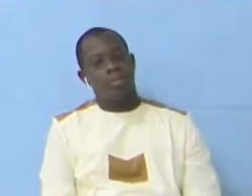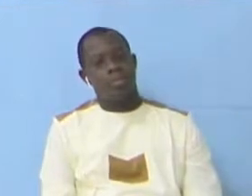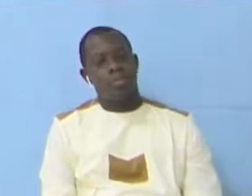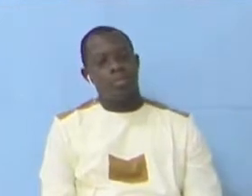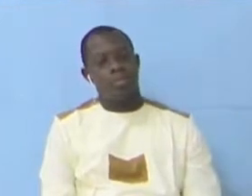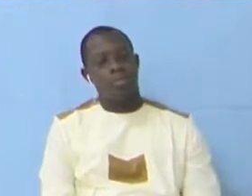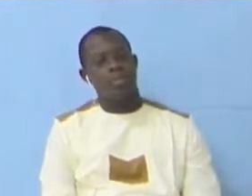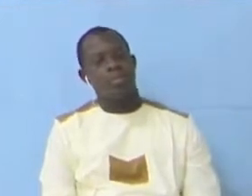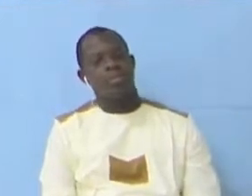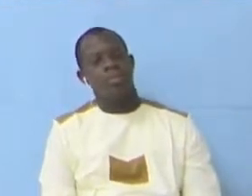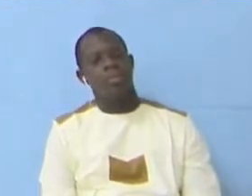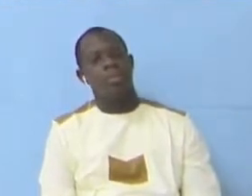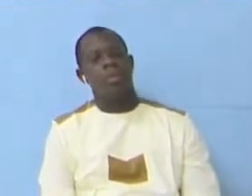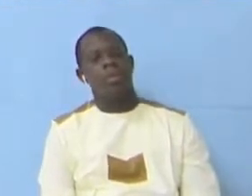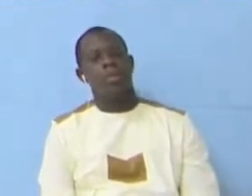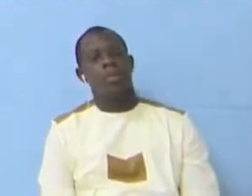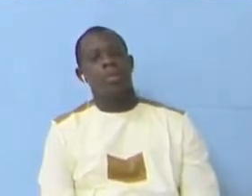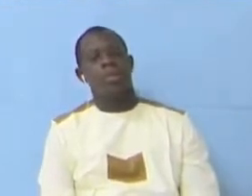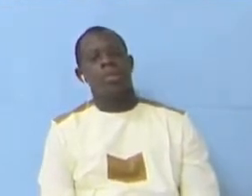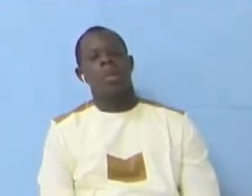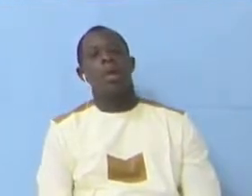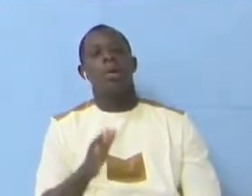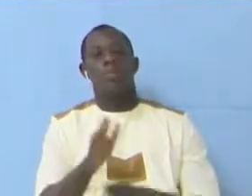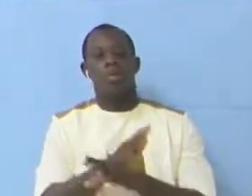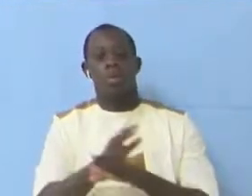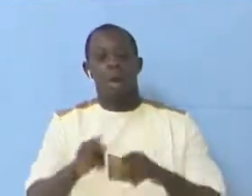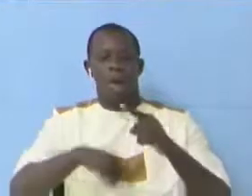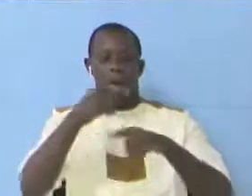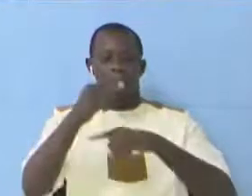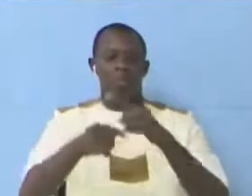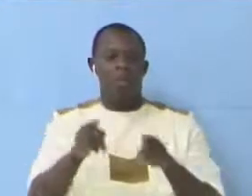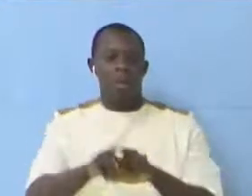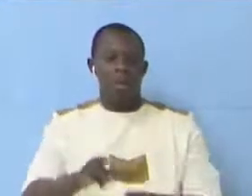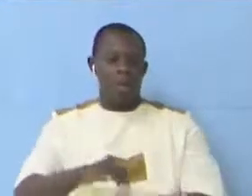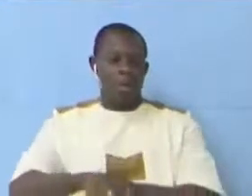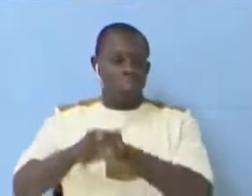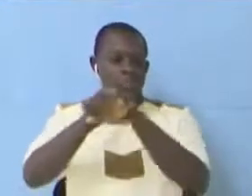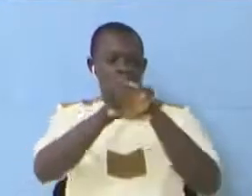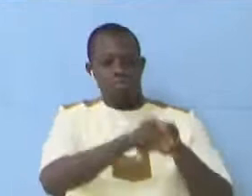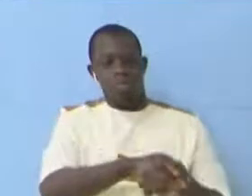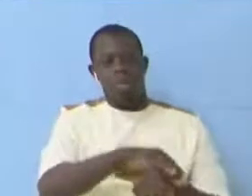It was afterwards that they brought from Rui Jabi Gassama,